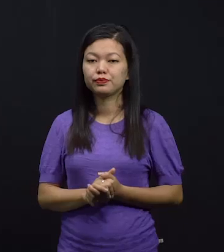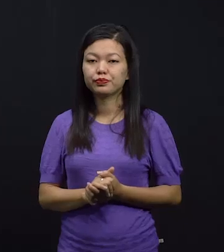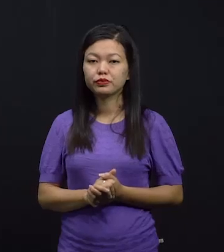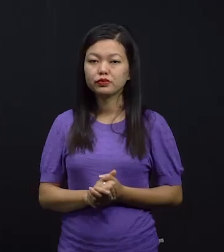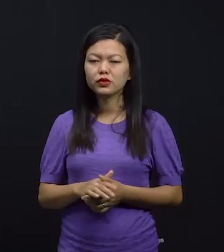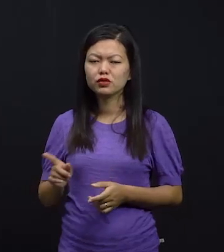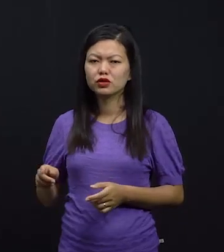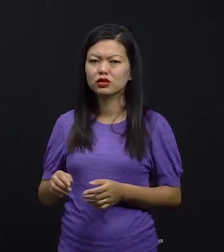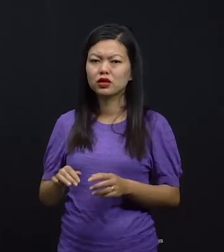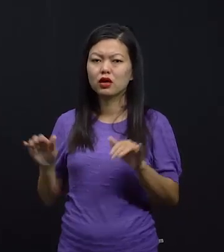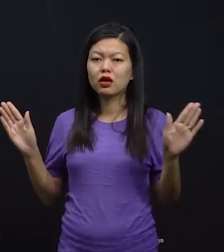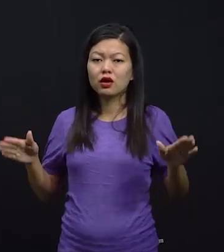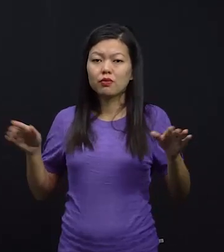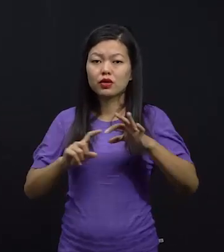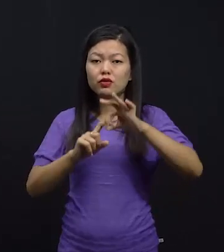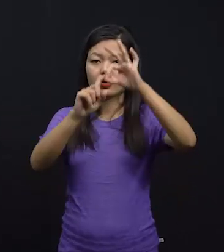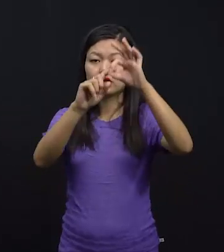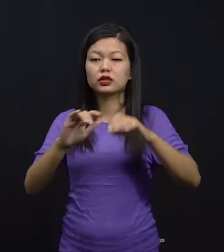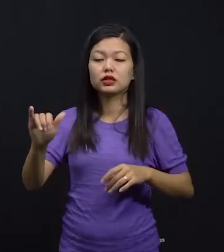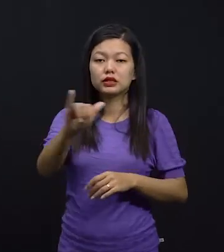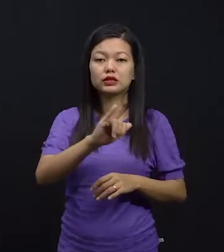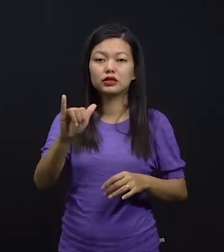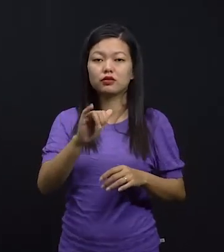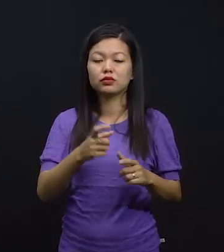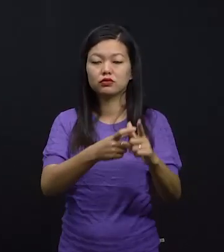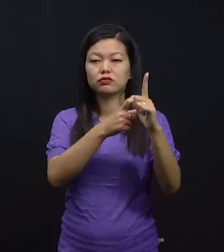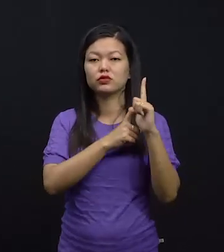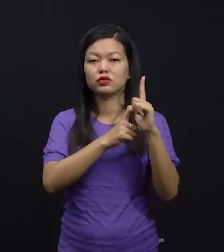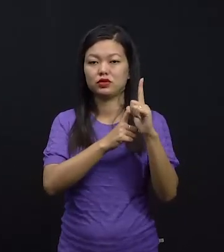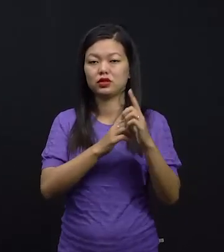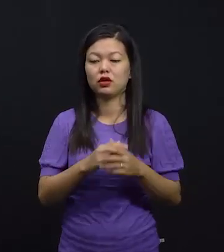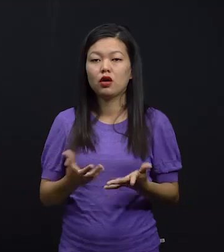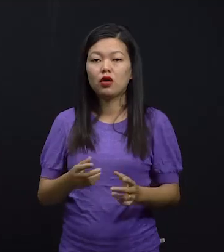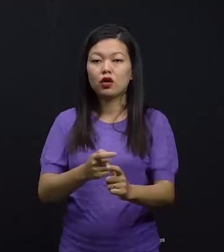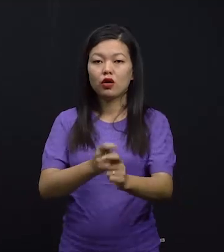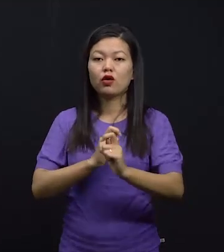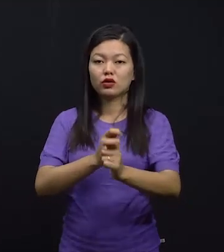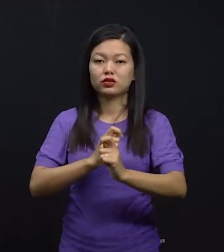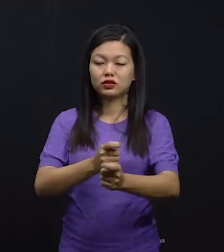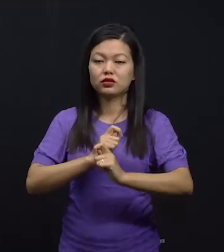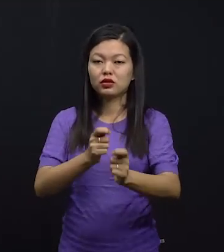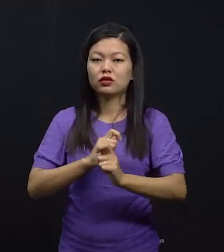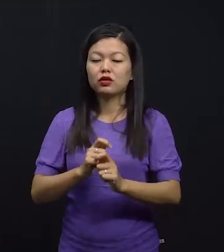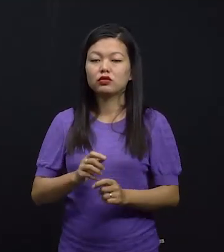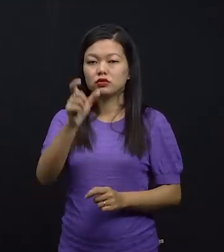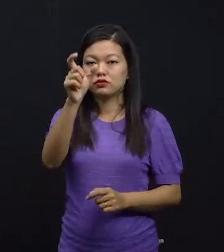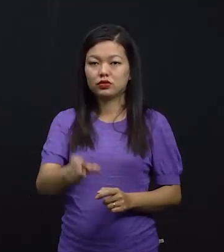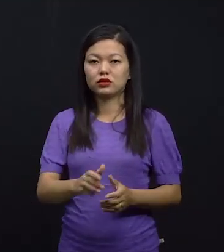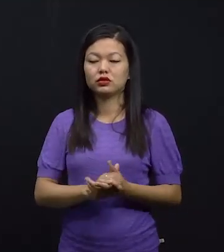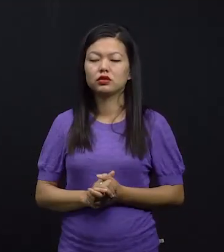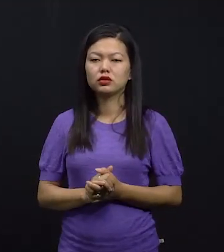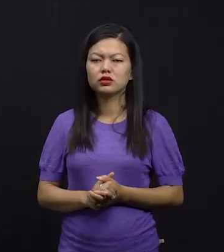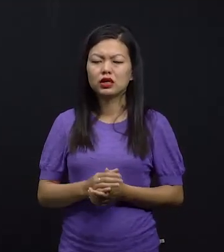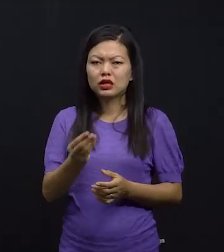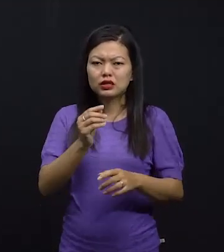is like a knight. He also says that it is like the rider, a horse rider. You might have admired the horse rider a lot